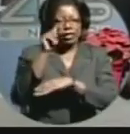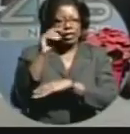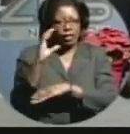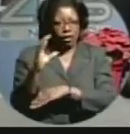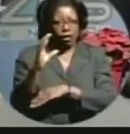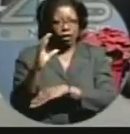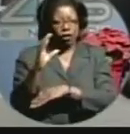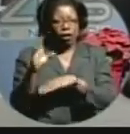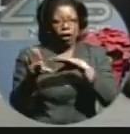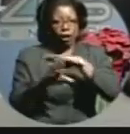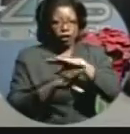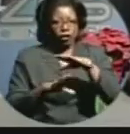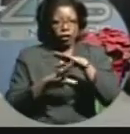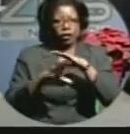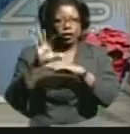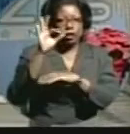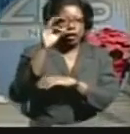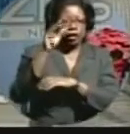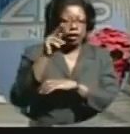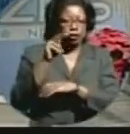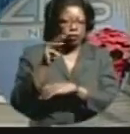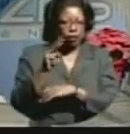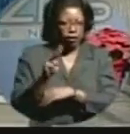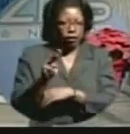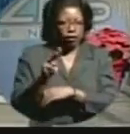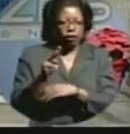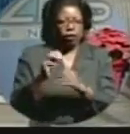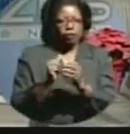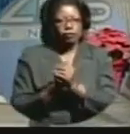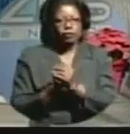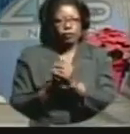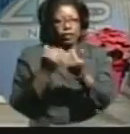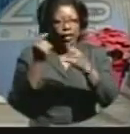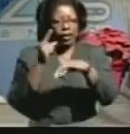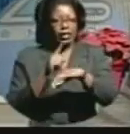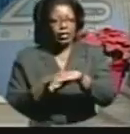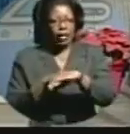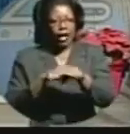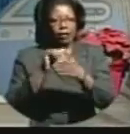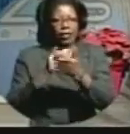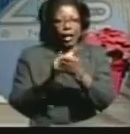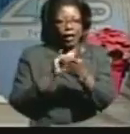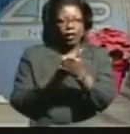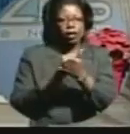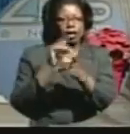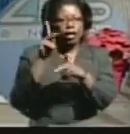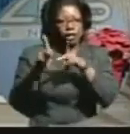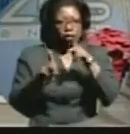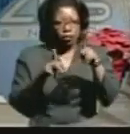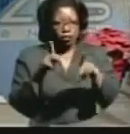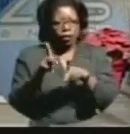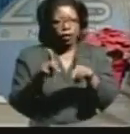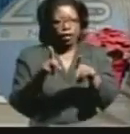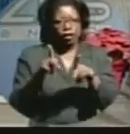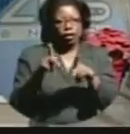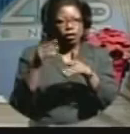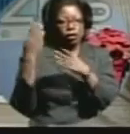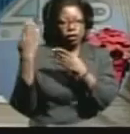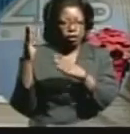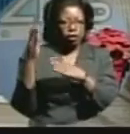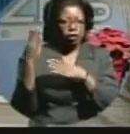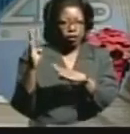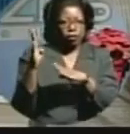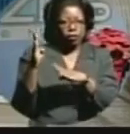place under the former administration. Fullness of time, the Bahamian public will be told the full story about